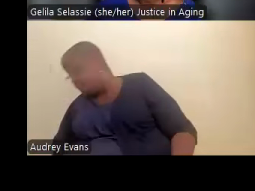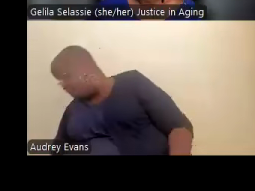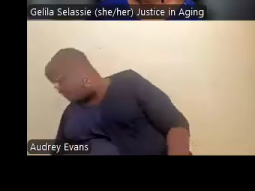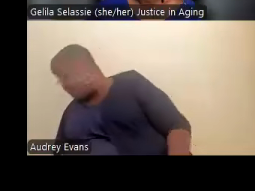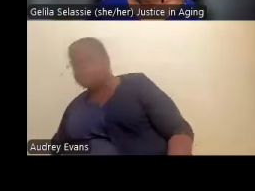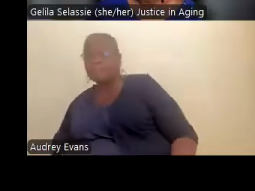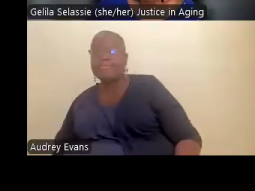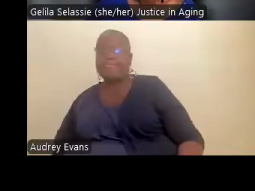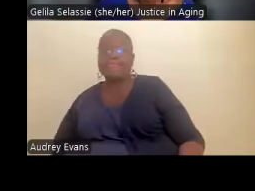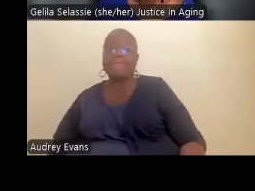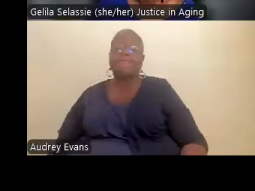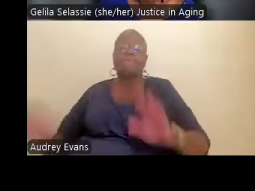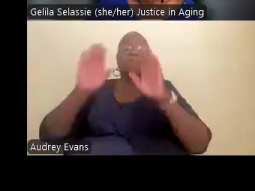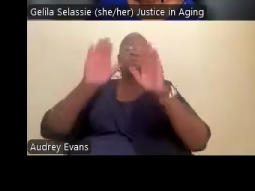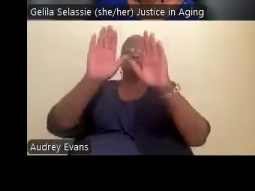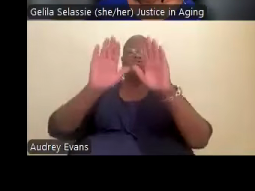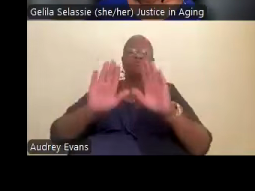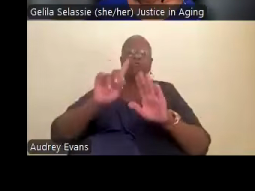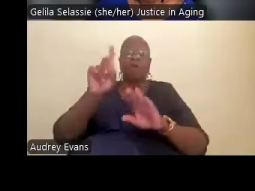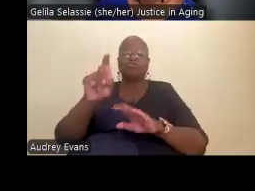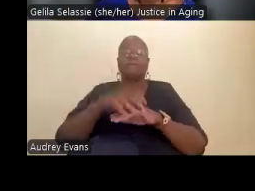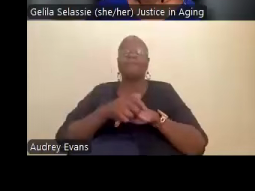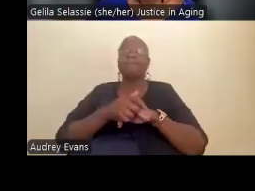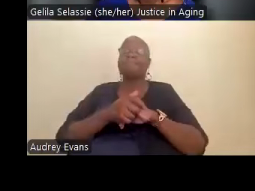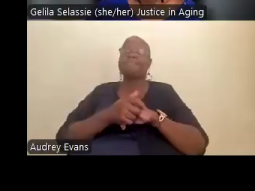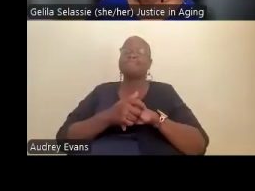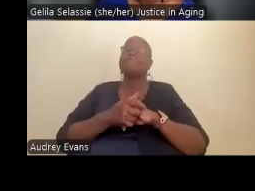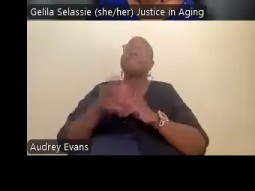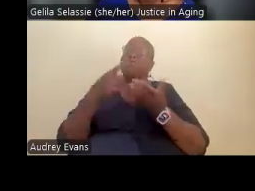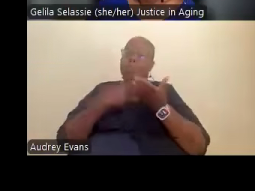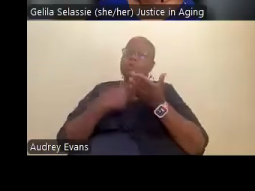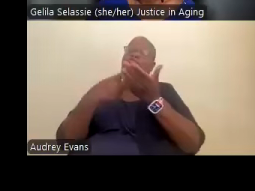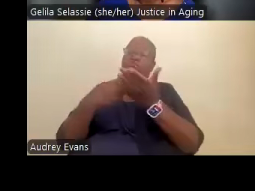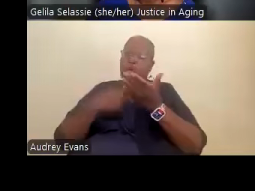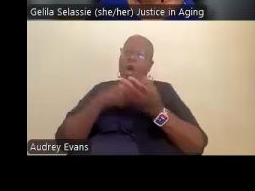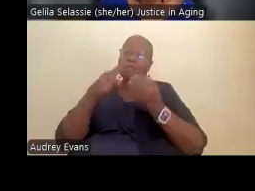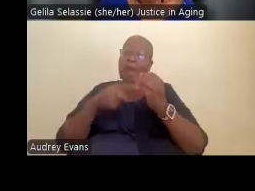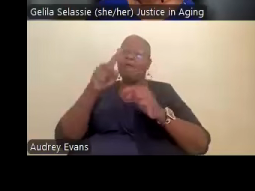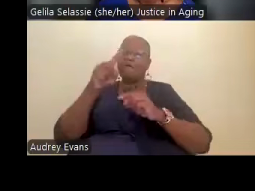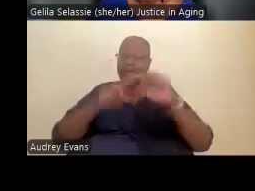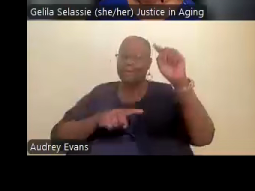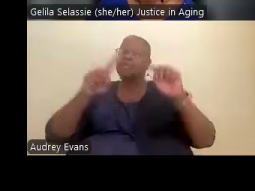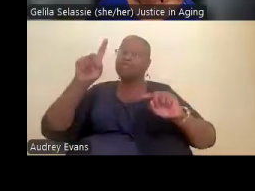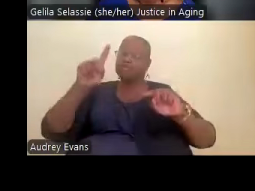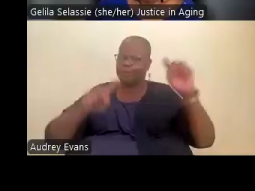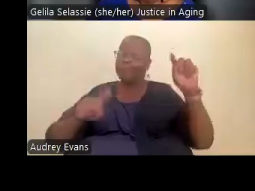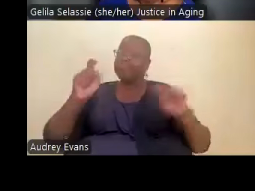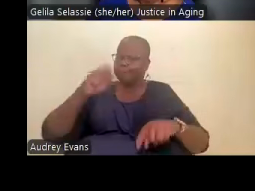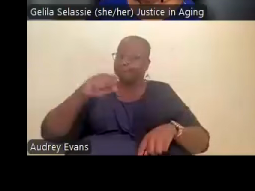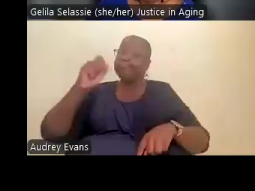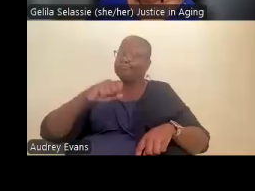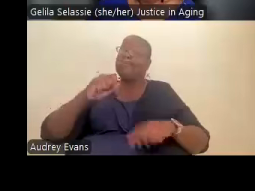Yeah, that's a great question. I know we talk a lot about the variation, but there's a lot of variation